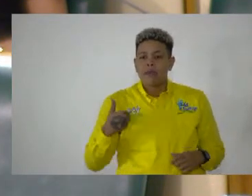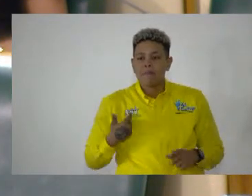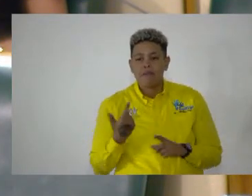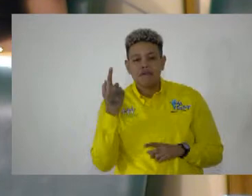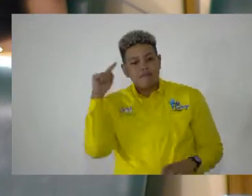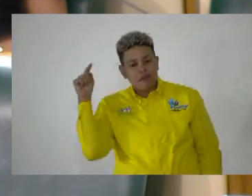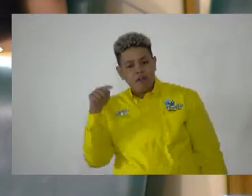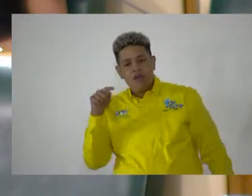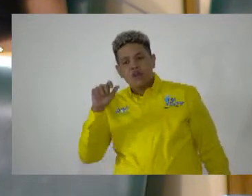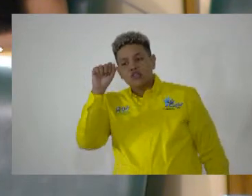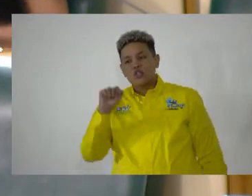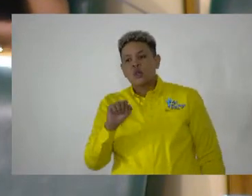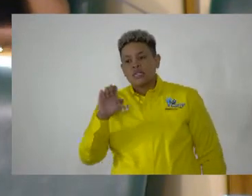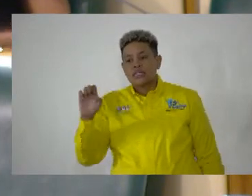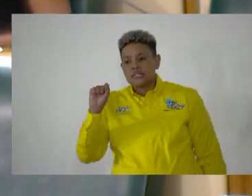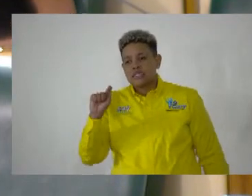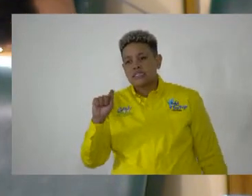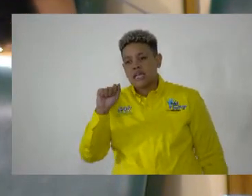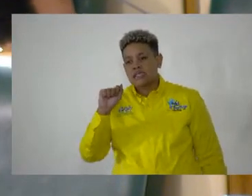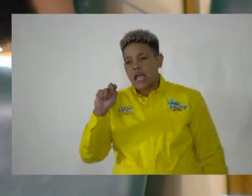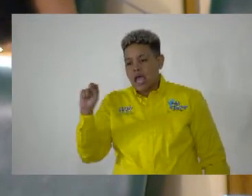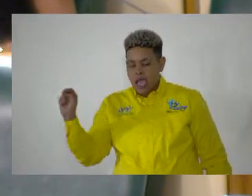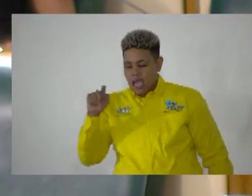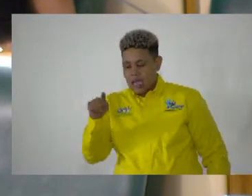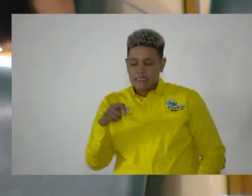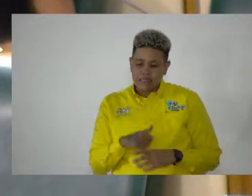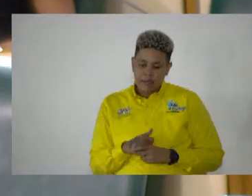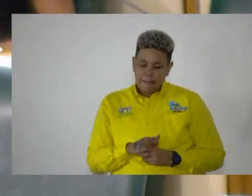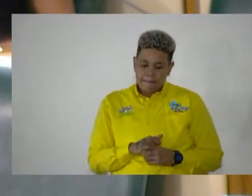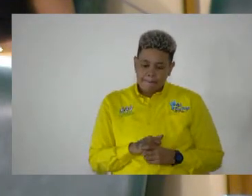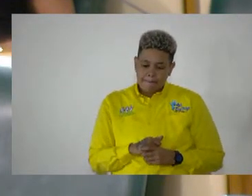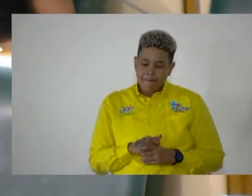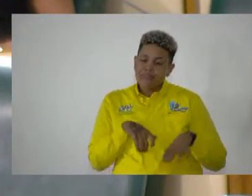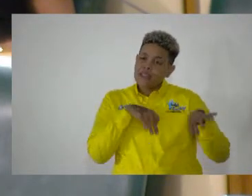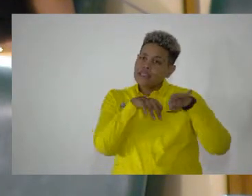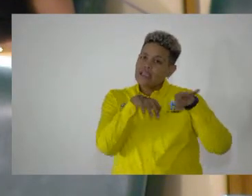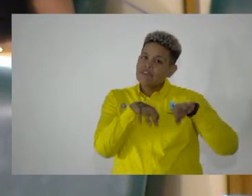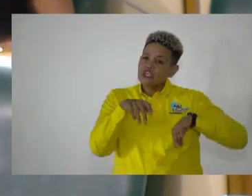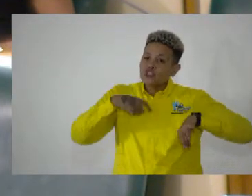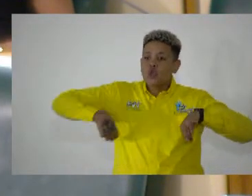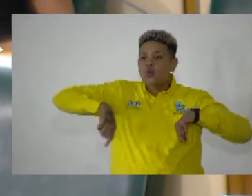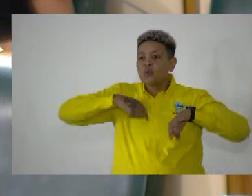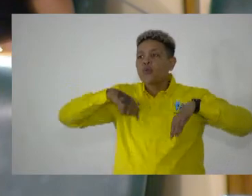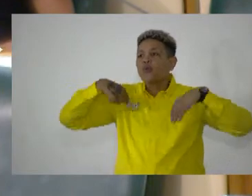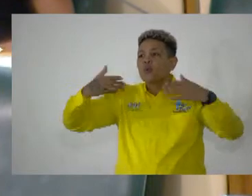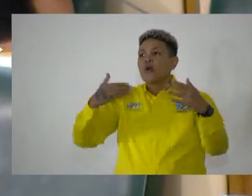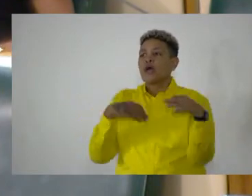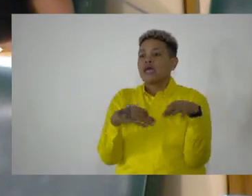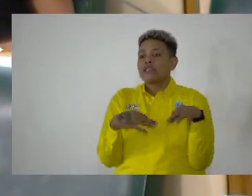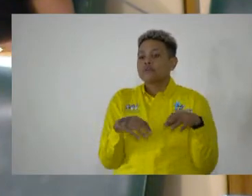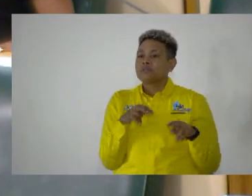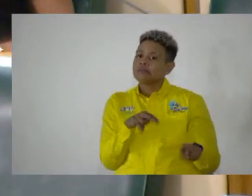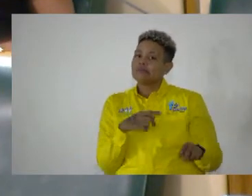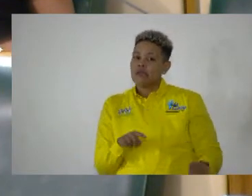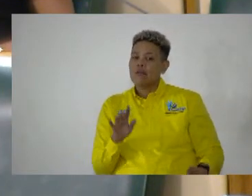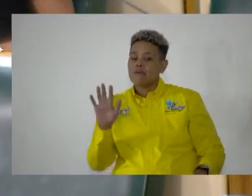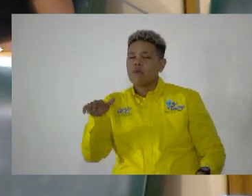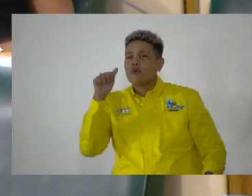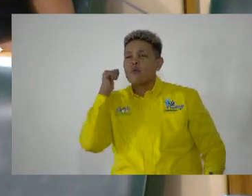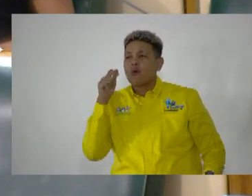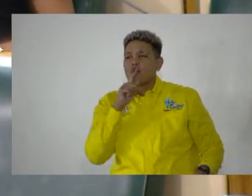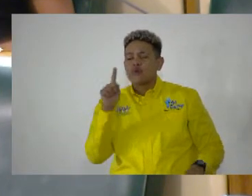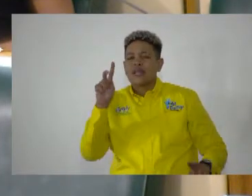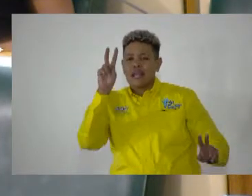for Southeast St. Anne. The definition that we go by wouldn't be